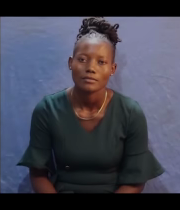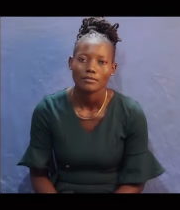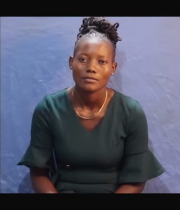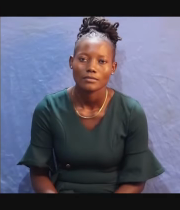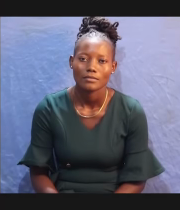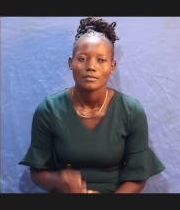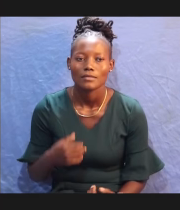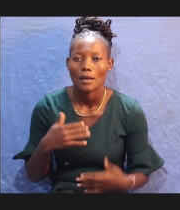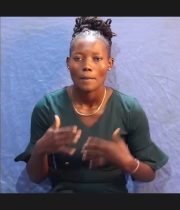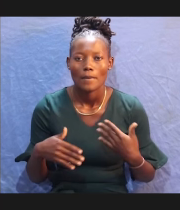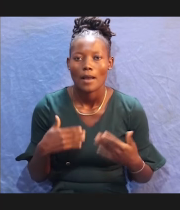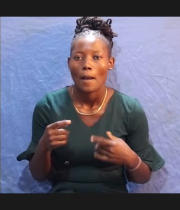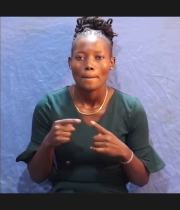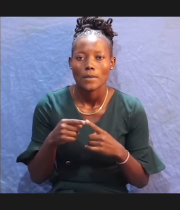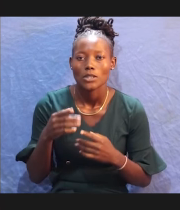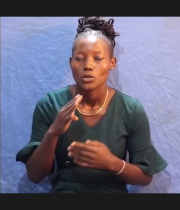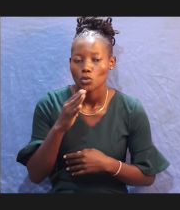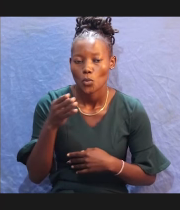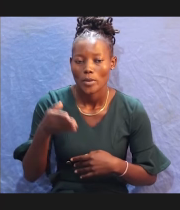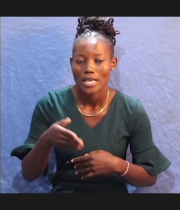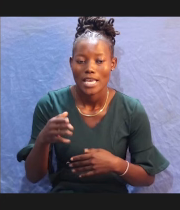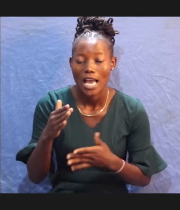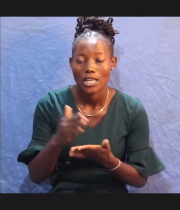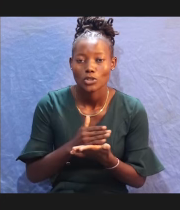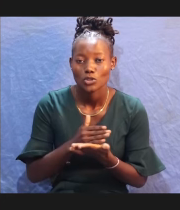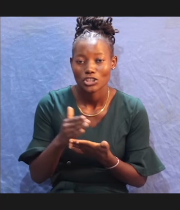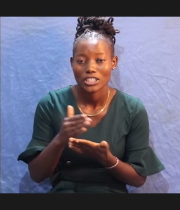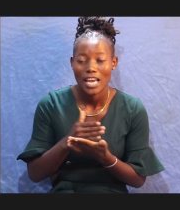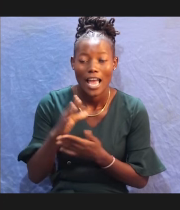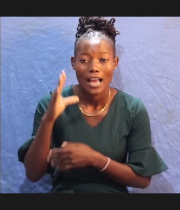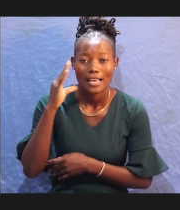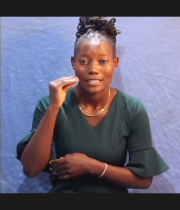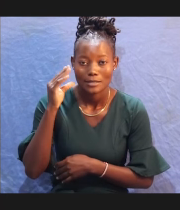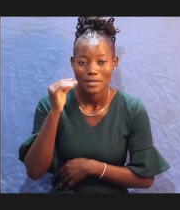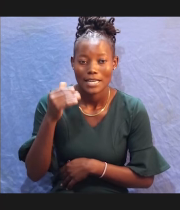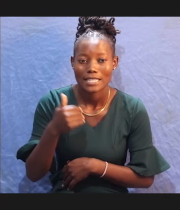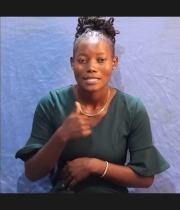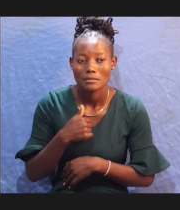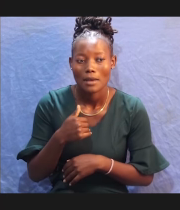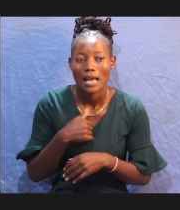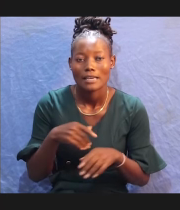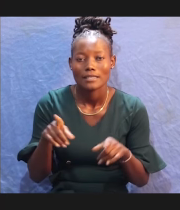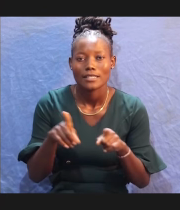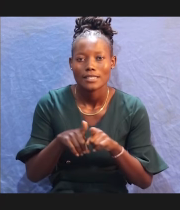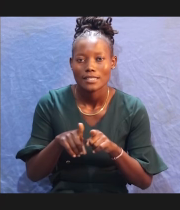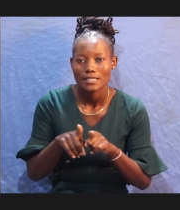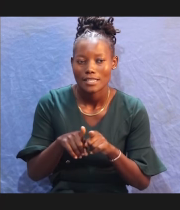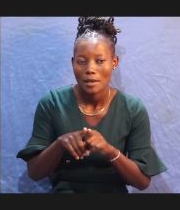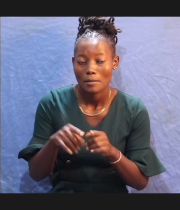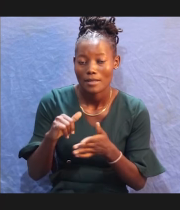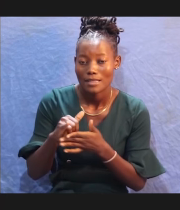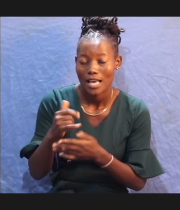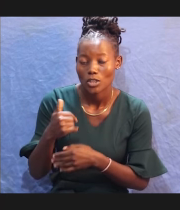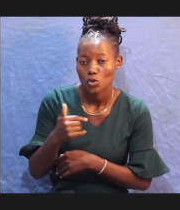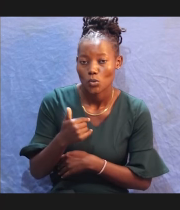It's my pleasure to be here to share my experience with you and to share the methodology that we have